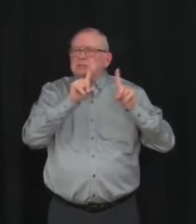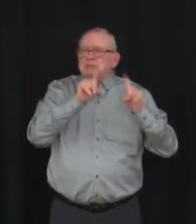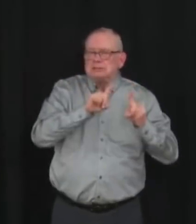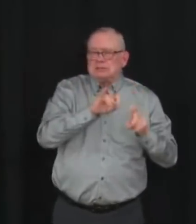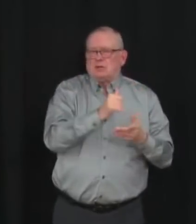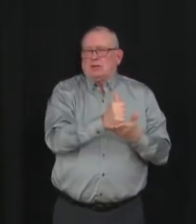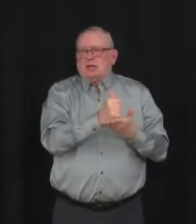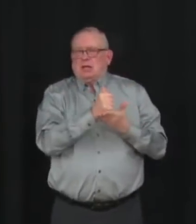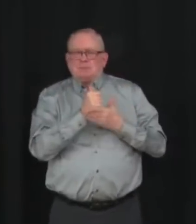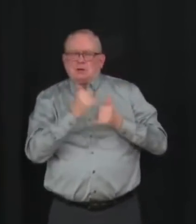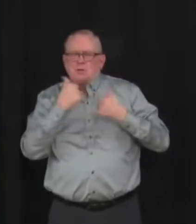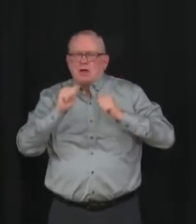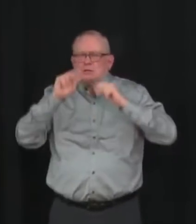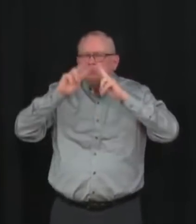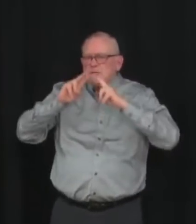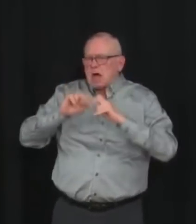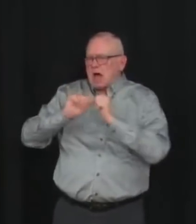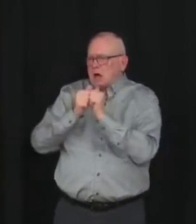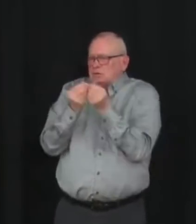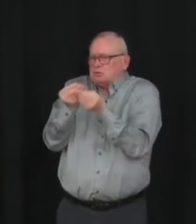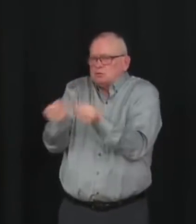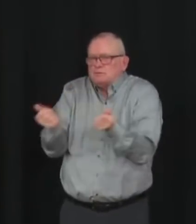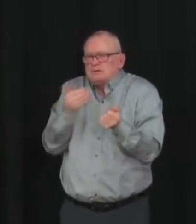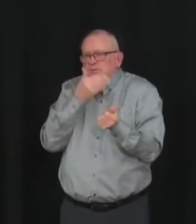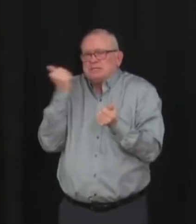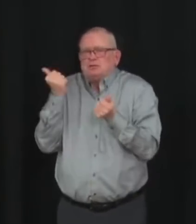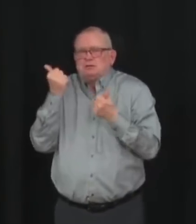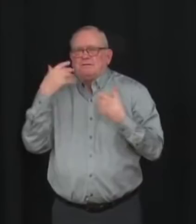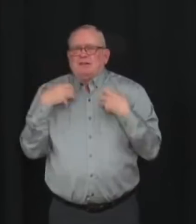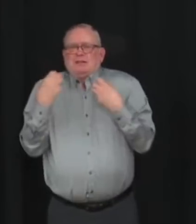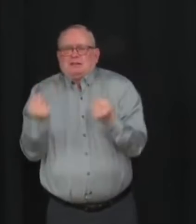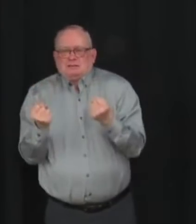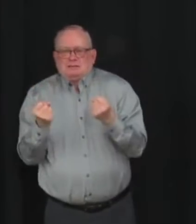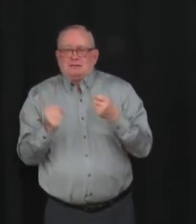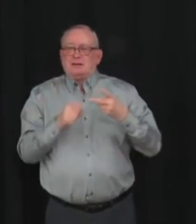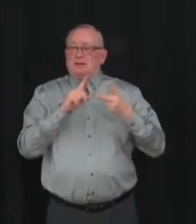testing is accessed promptly by those who need it for clinical care.